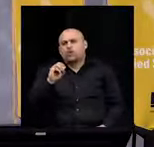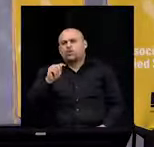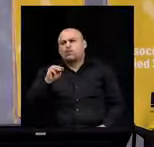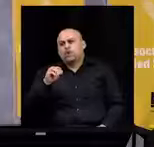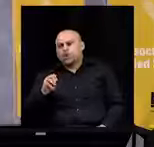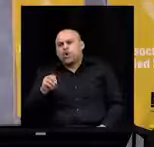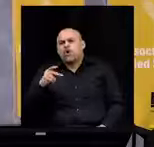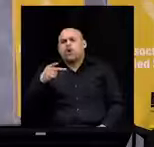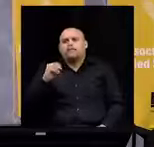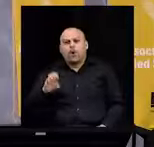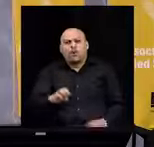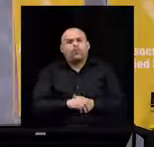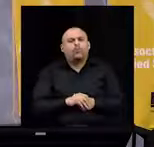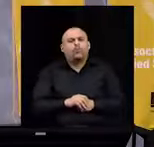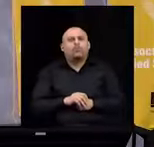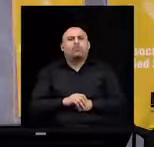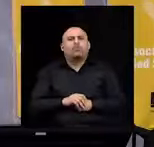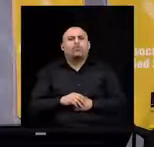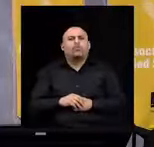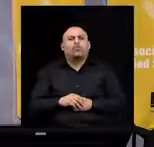Cole.